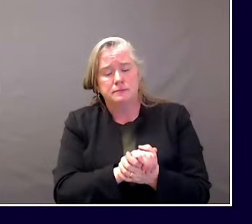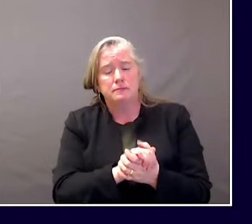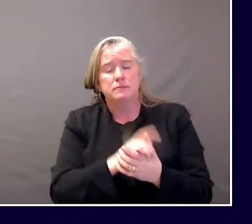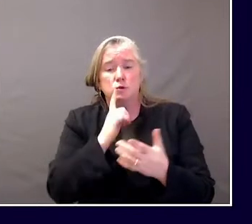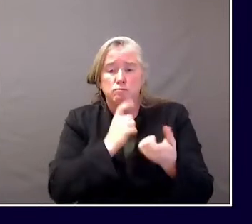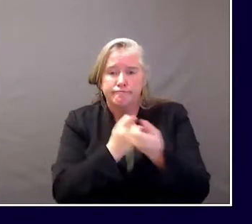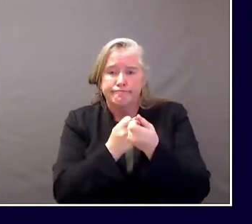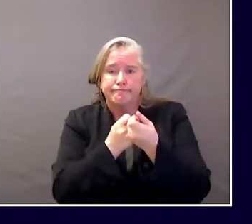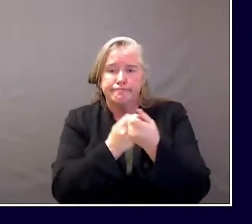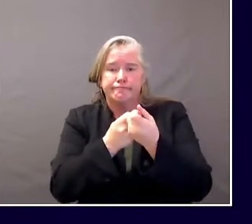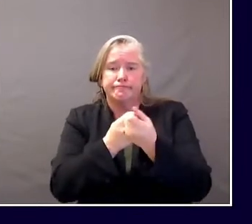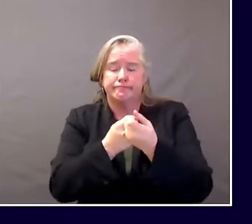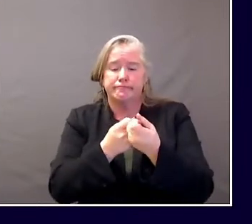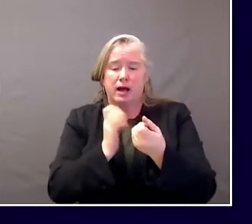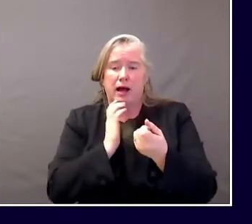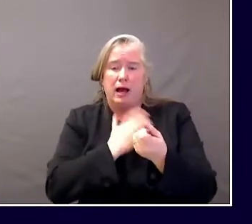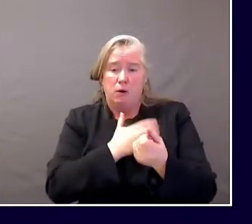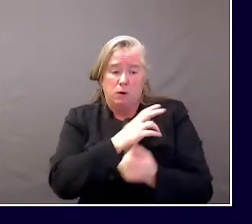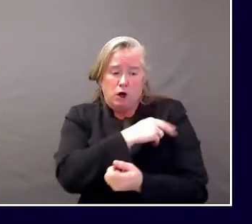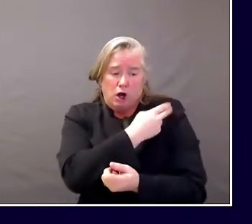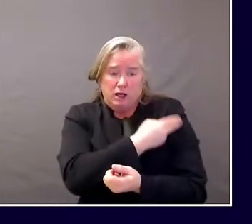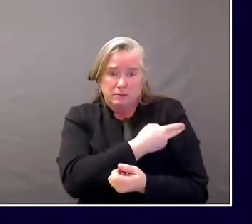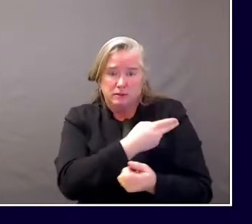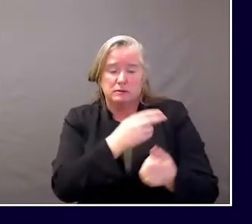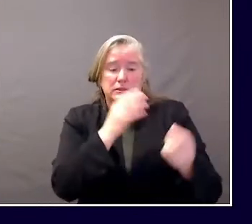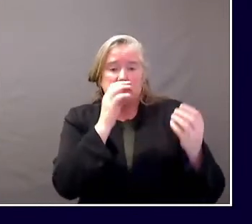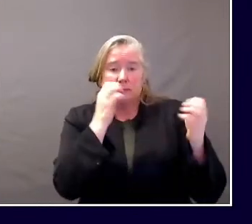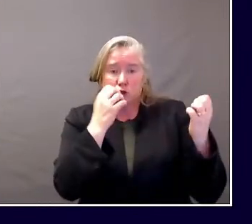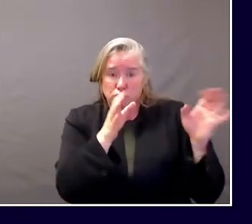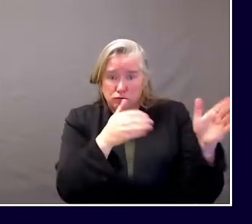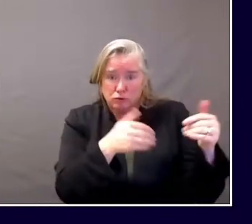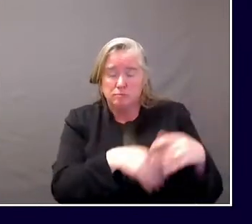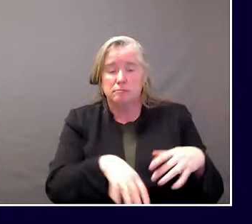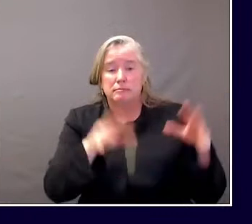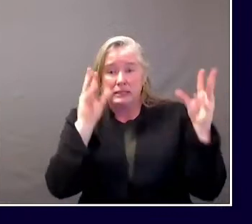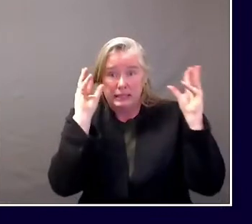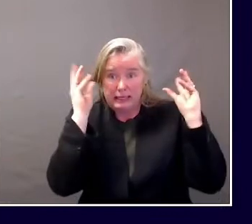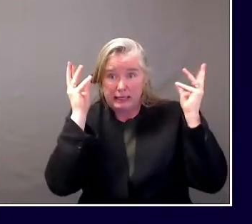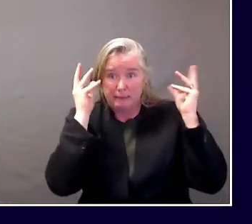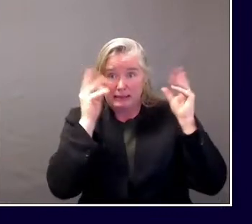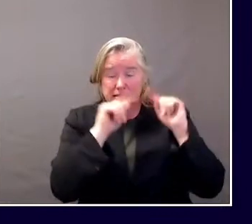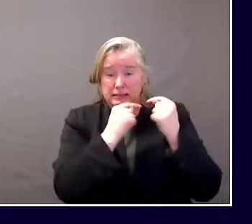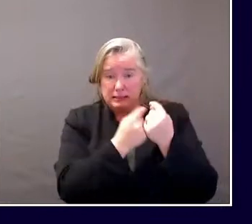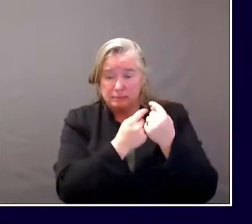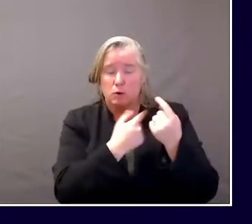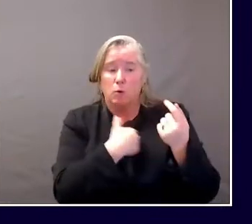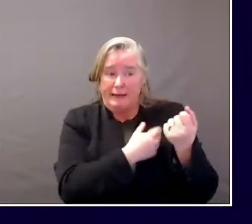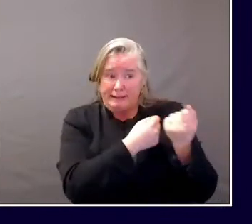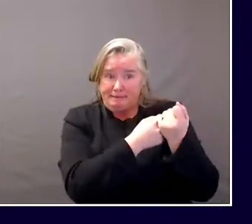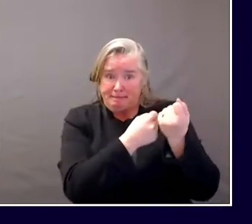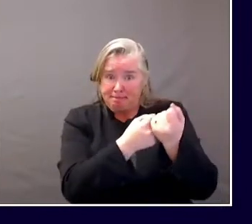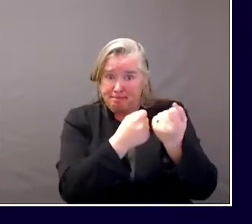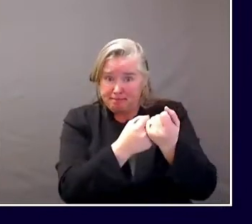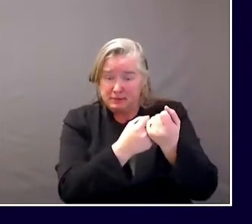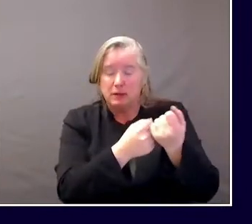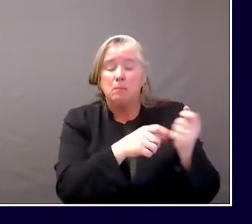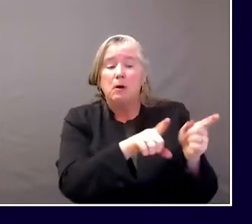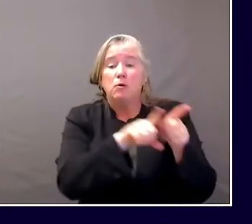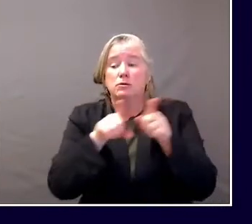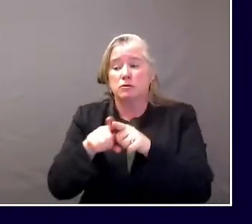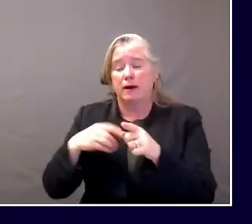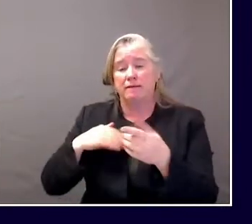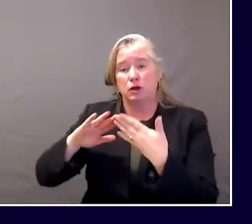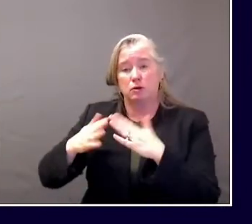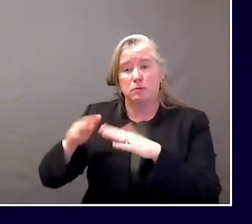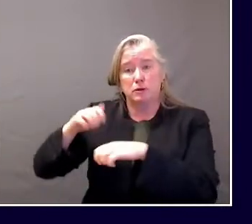care capacity in our hospitals, our emergency rooms, our EMS teams, we also have community-based providers that are